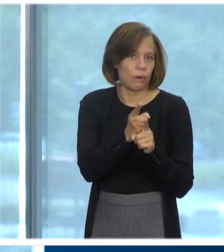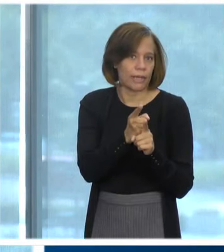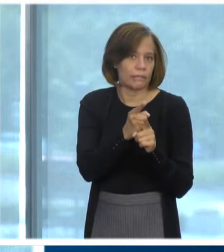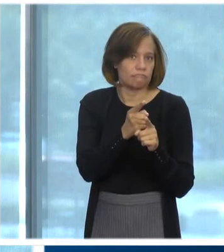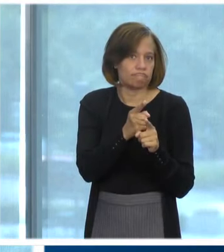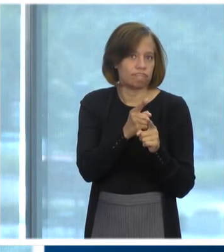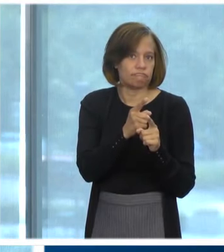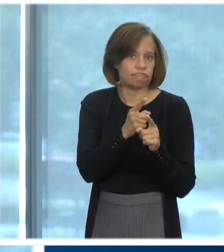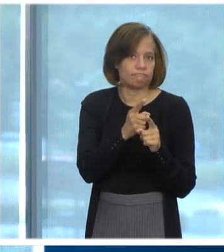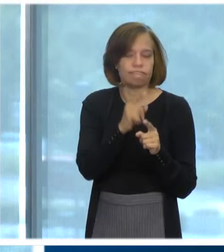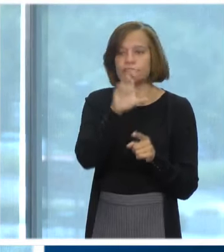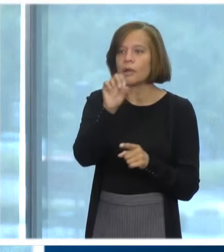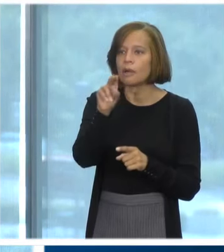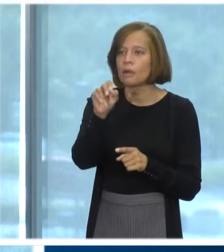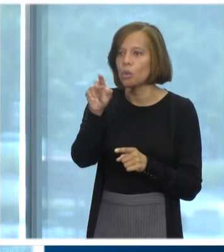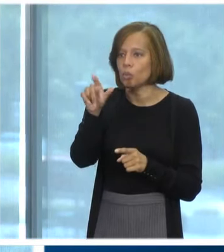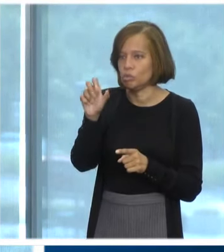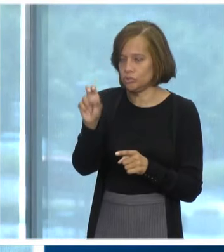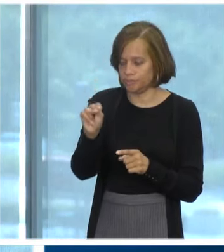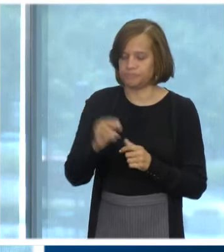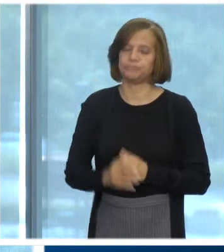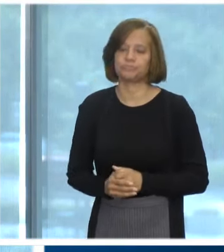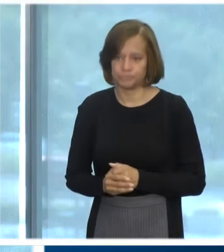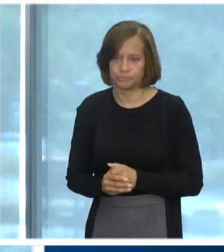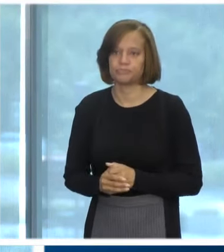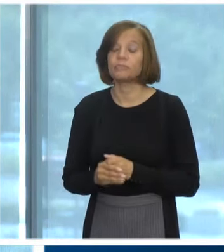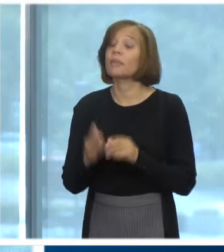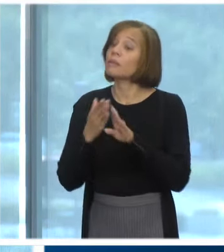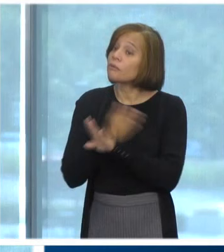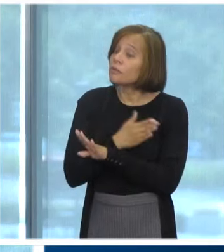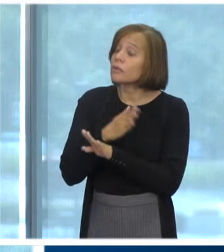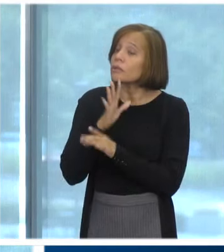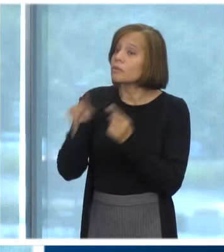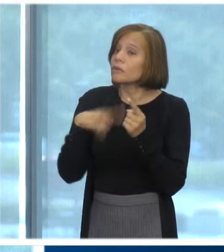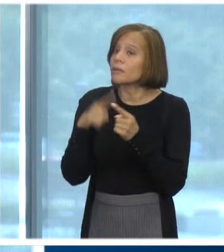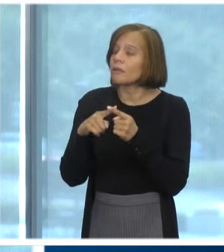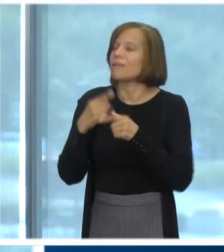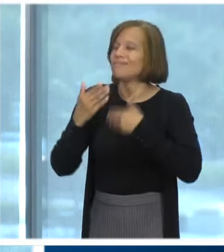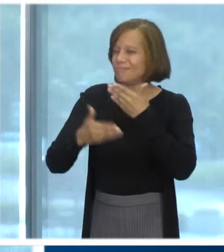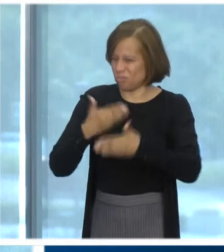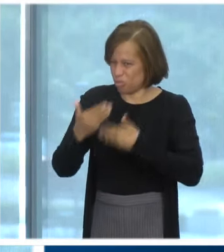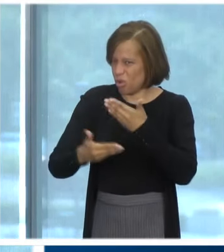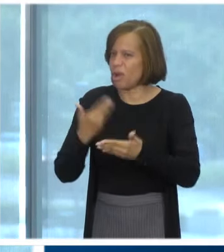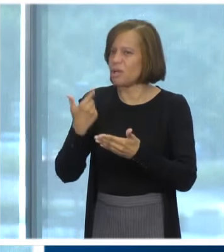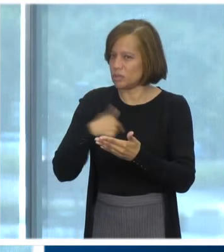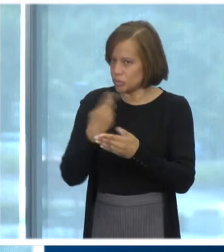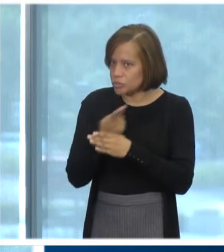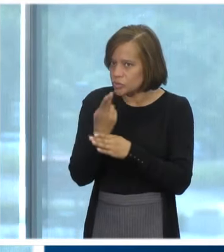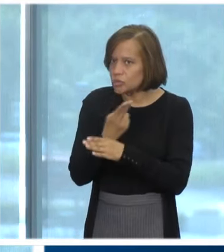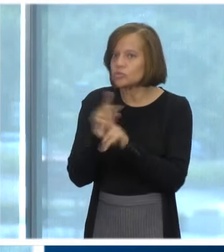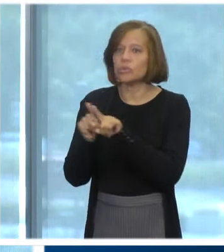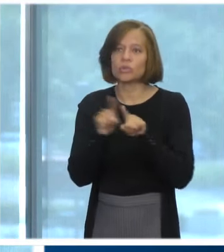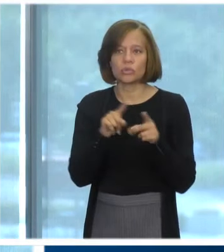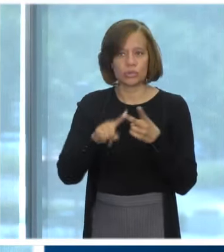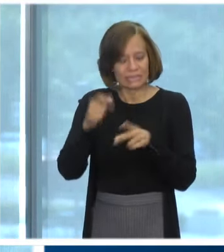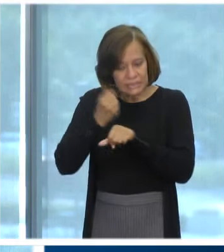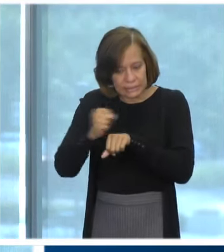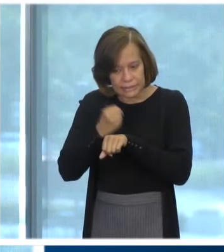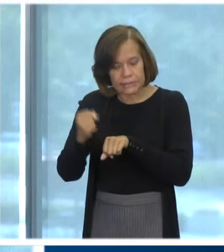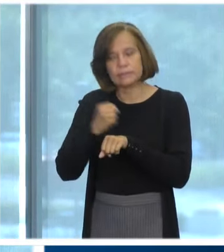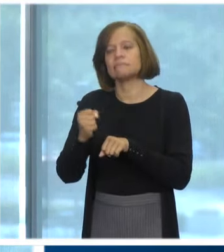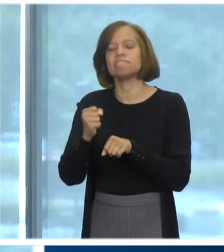Before I talk about the process that we underwent and the statistics of what we found, I'd like to